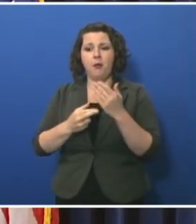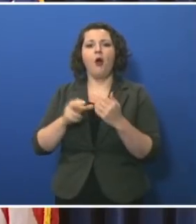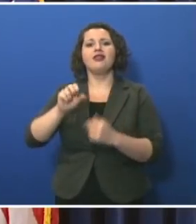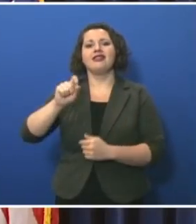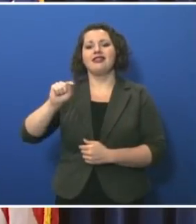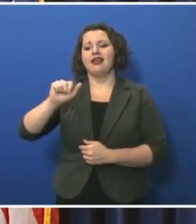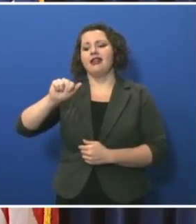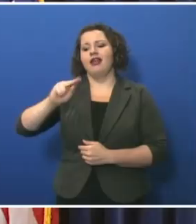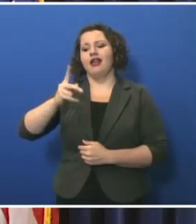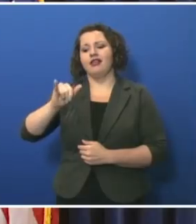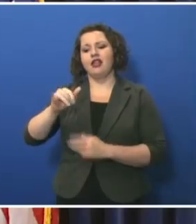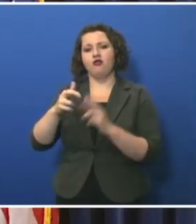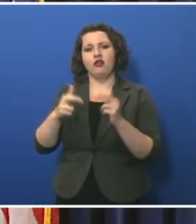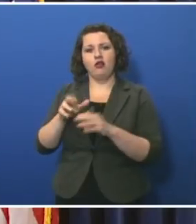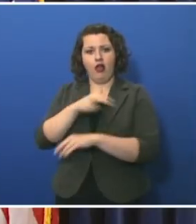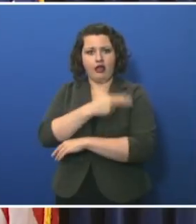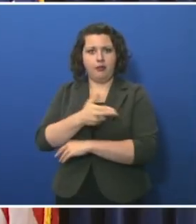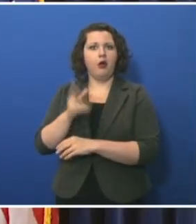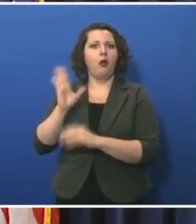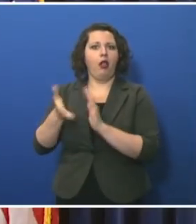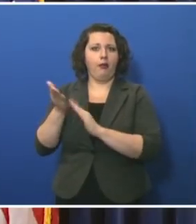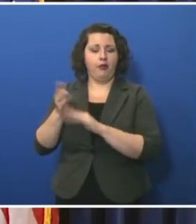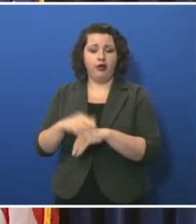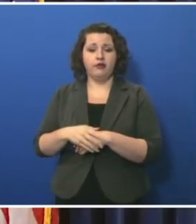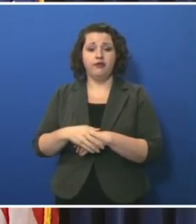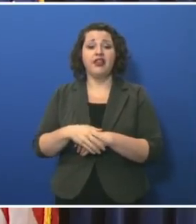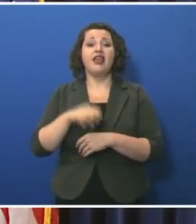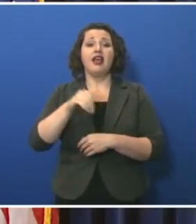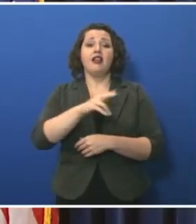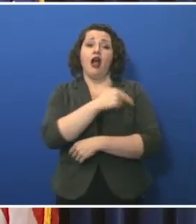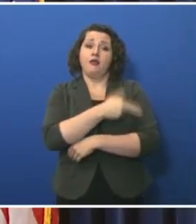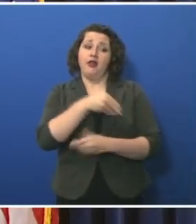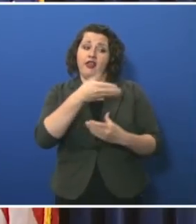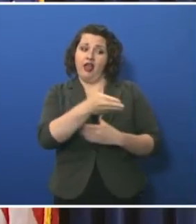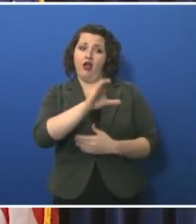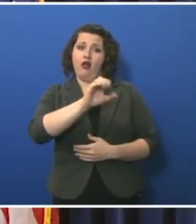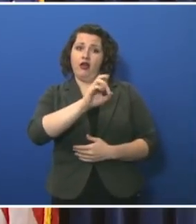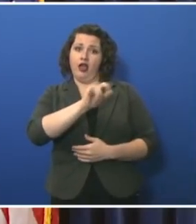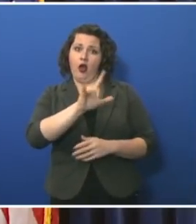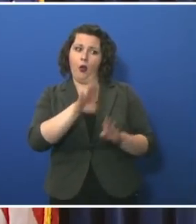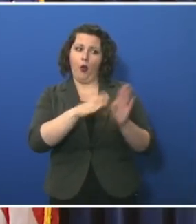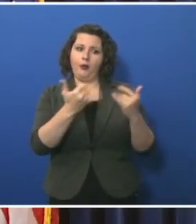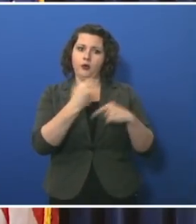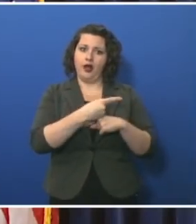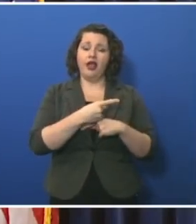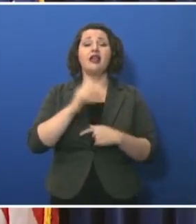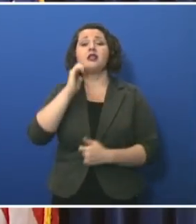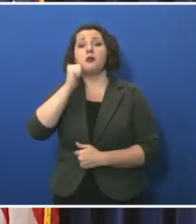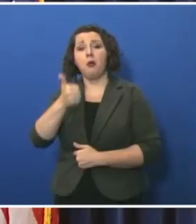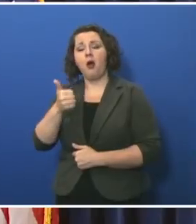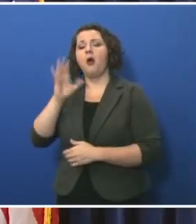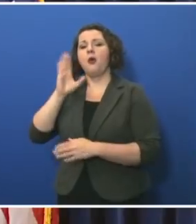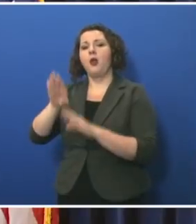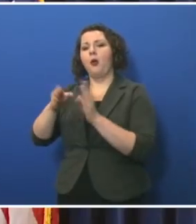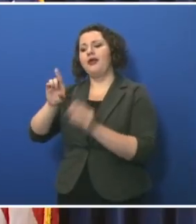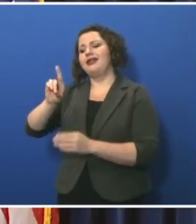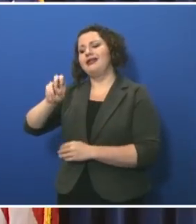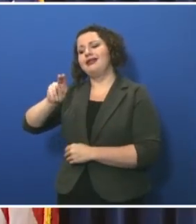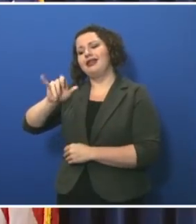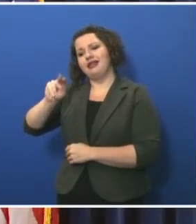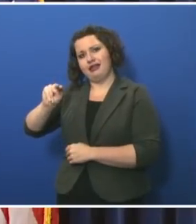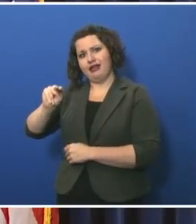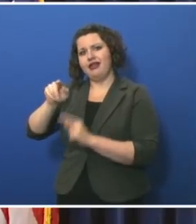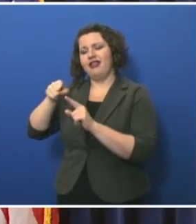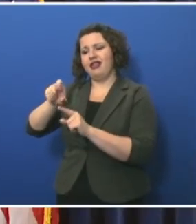Regional Hospital. One site opens today at the hospital in Carroll, and the other site opens tomorrow in Denison at St. Anthony